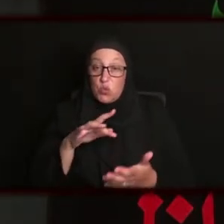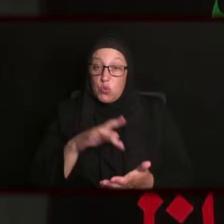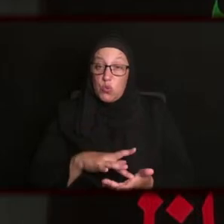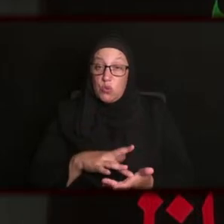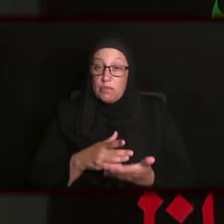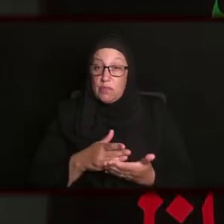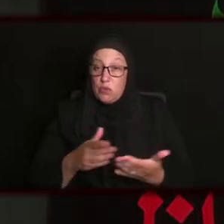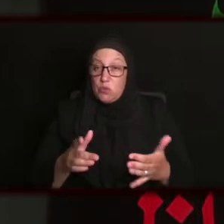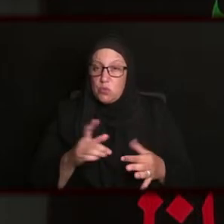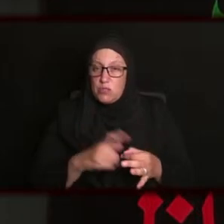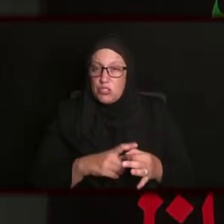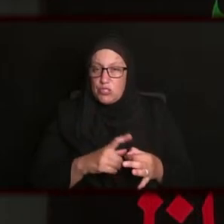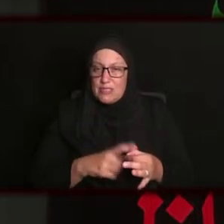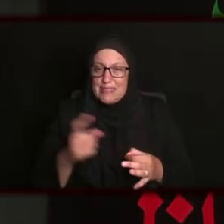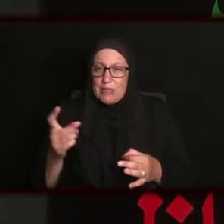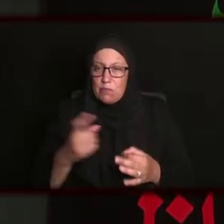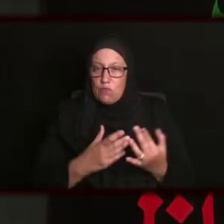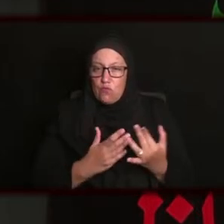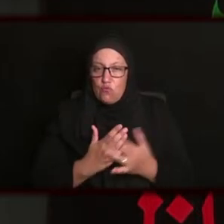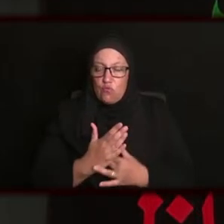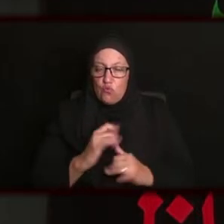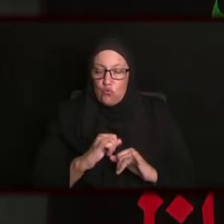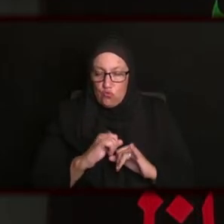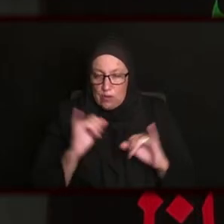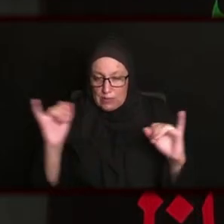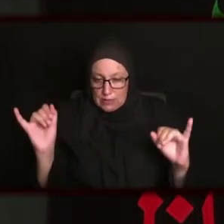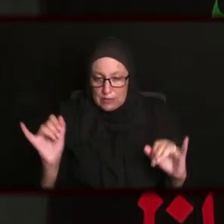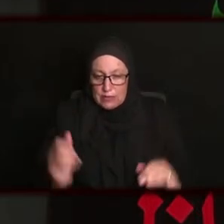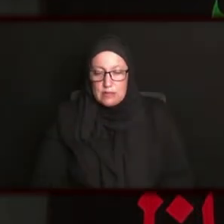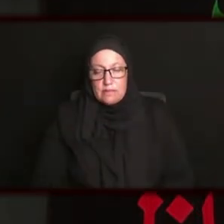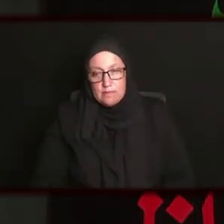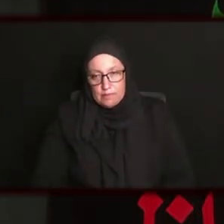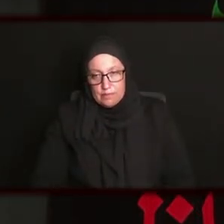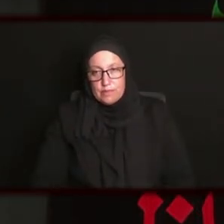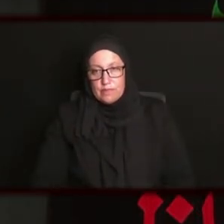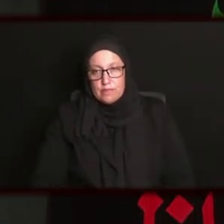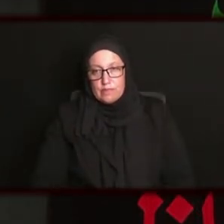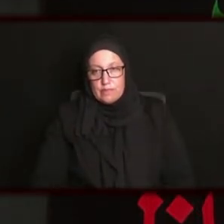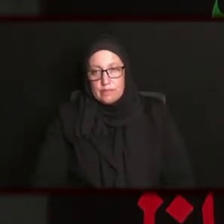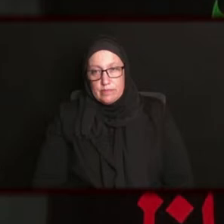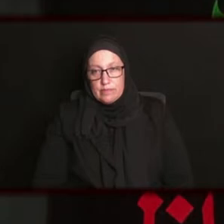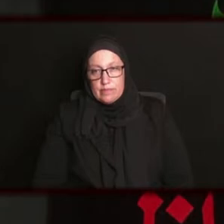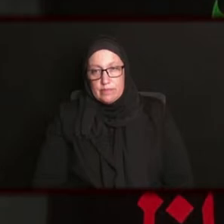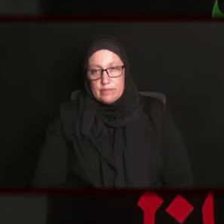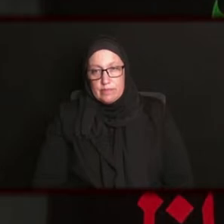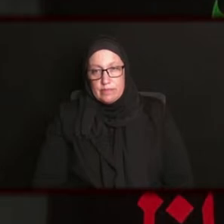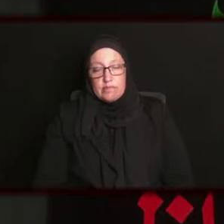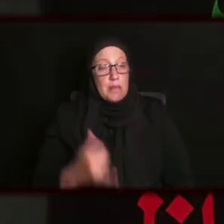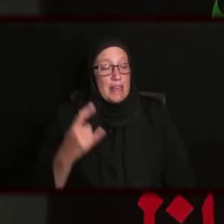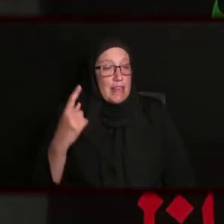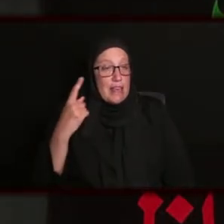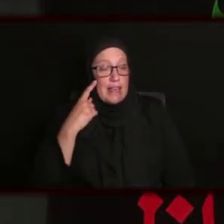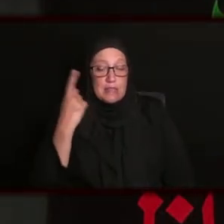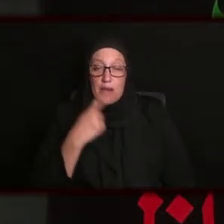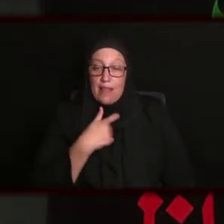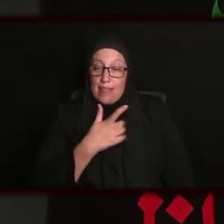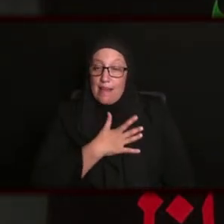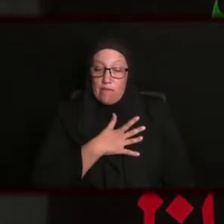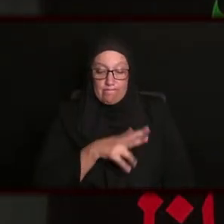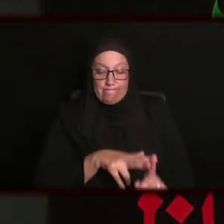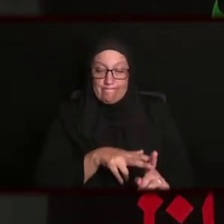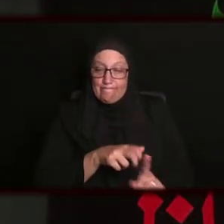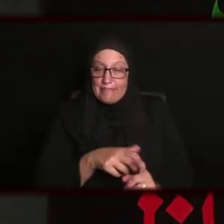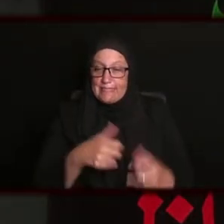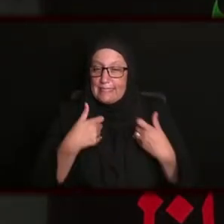questions come during crisis in our lives. We may hear, for example, a loved one is being diagnosed with an illness. And I